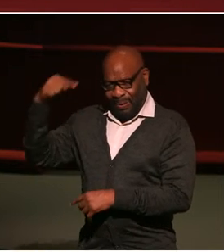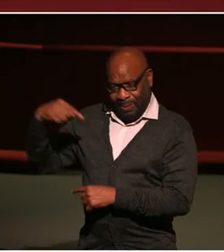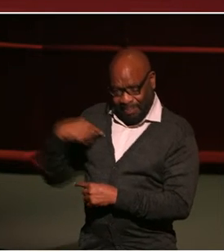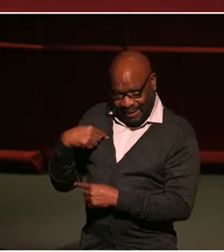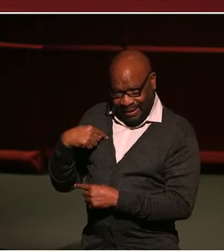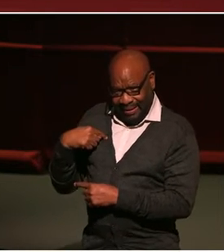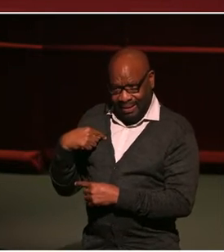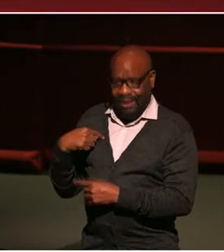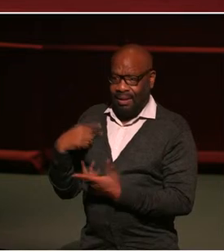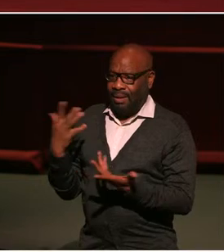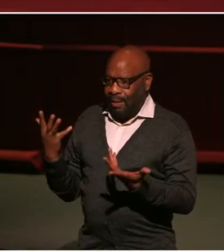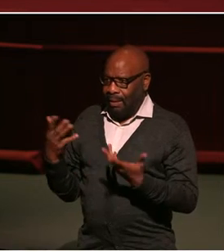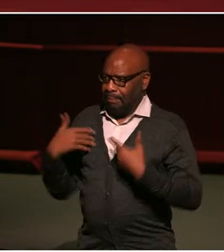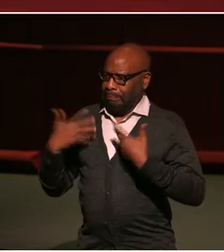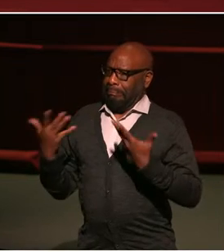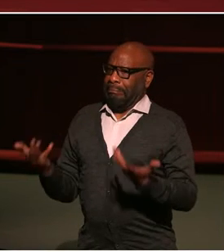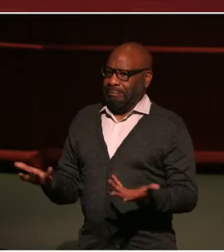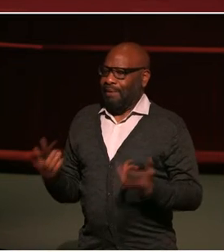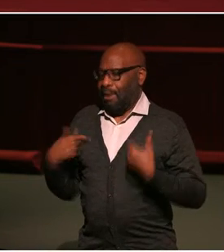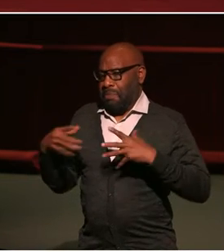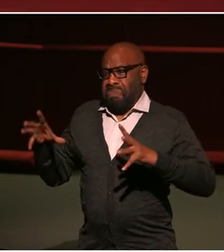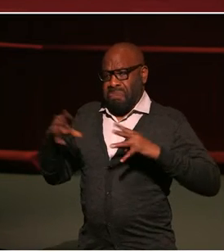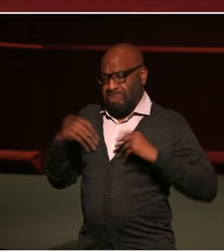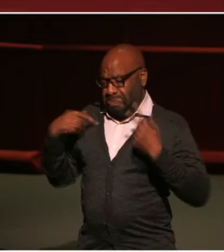And so I agreed.